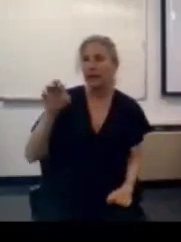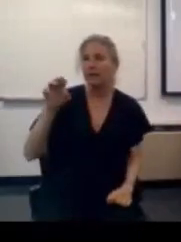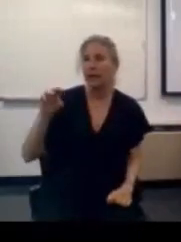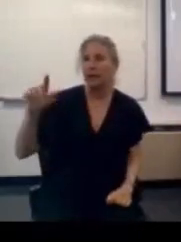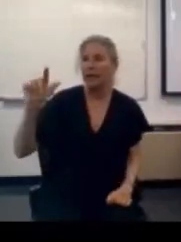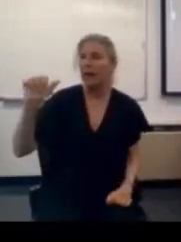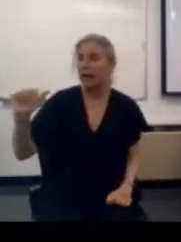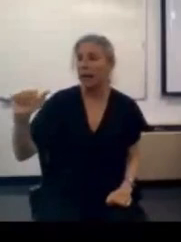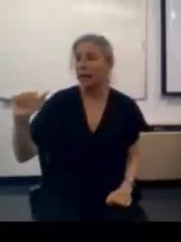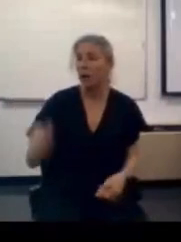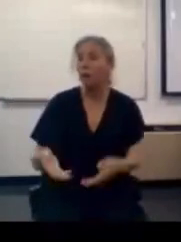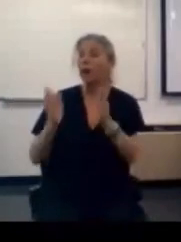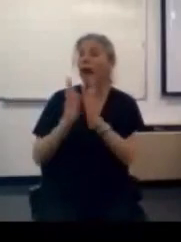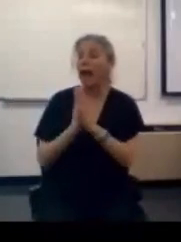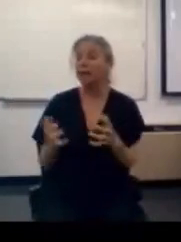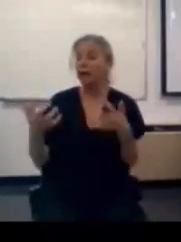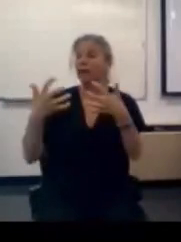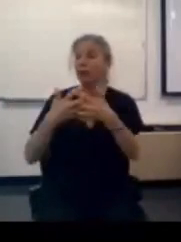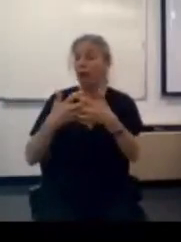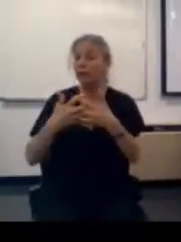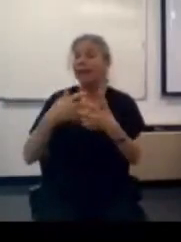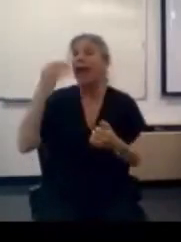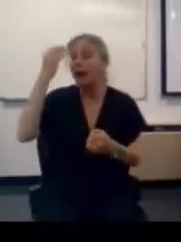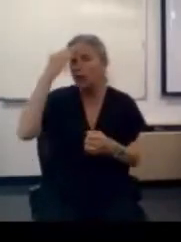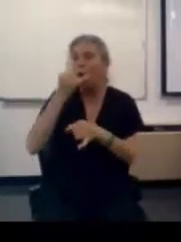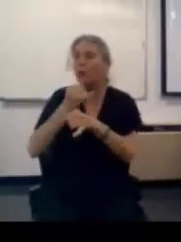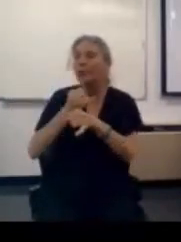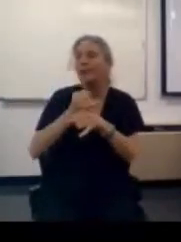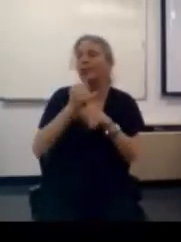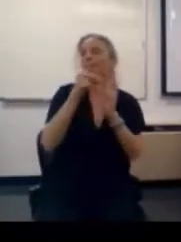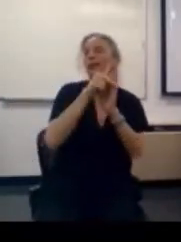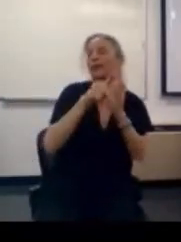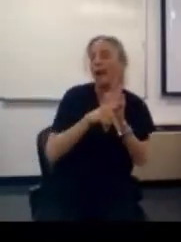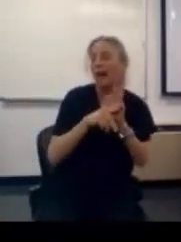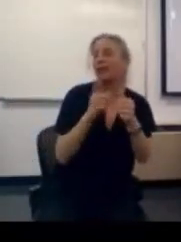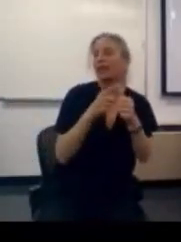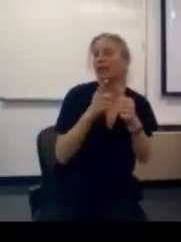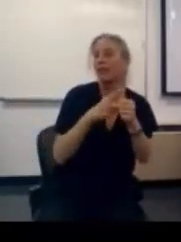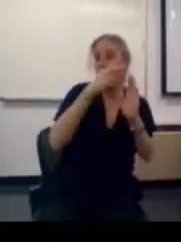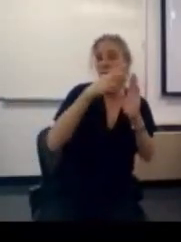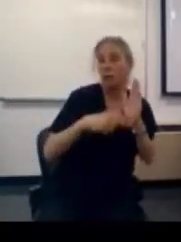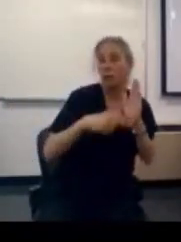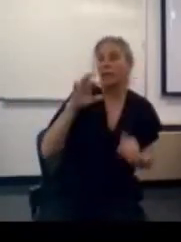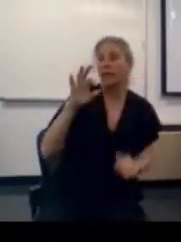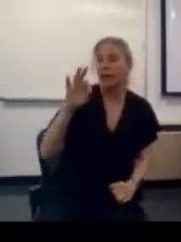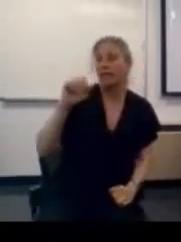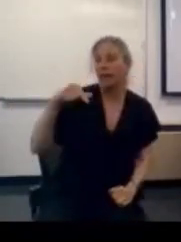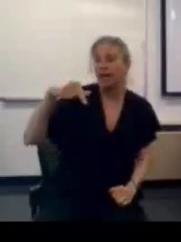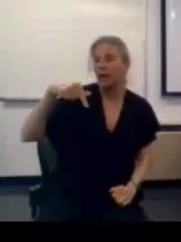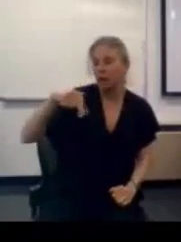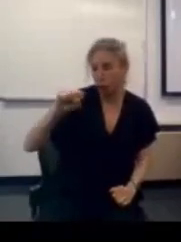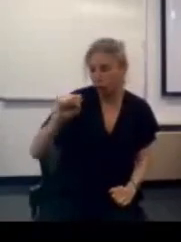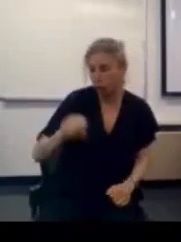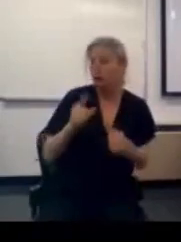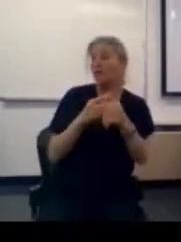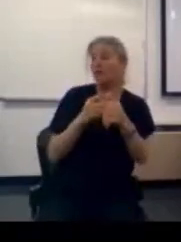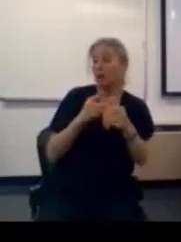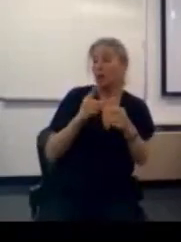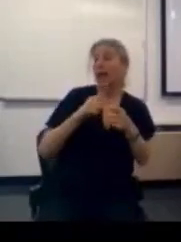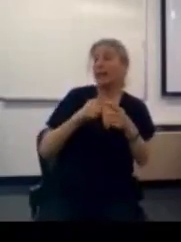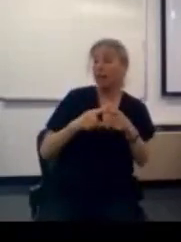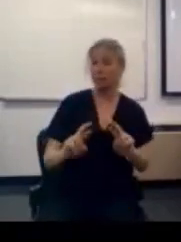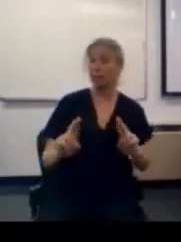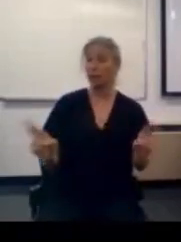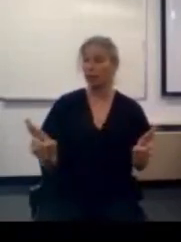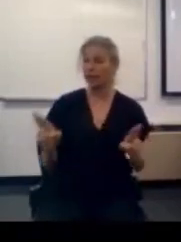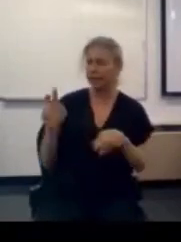for example. Mm-hmm, if you're asking for an accommodation, know what your institution's policy is and read the FAQs ahead of